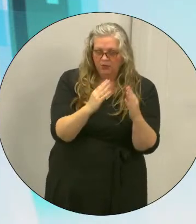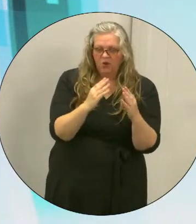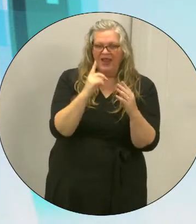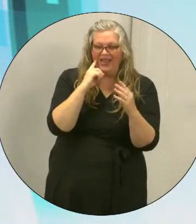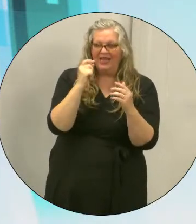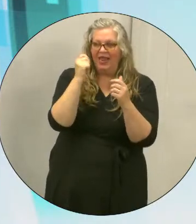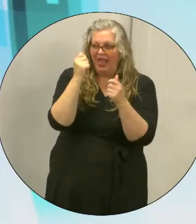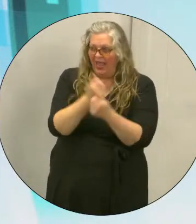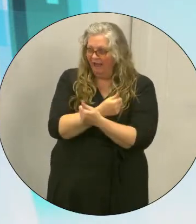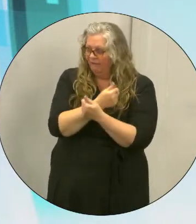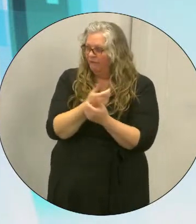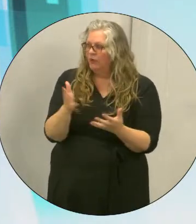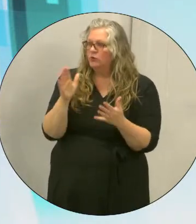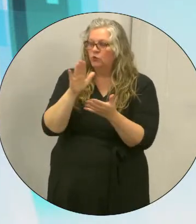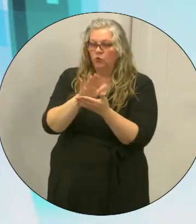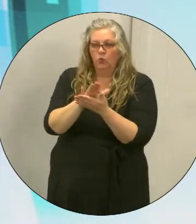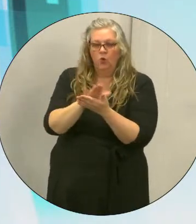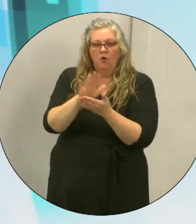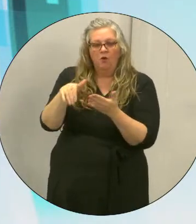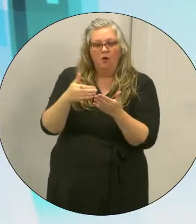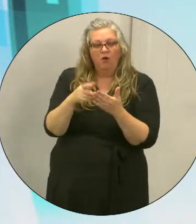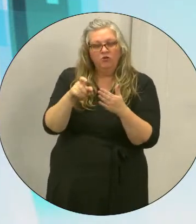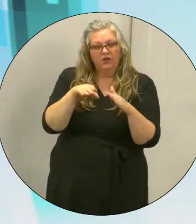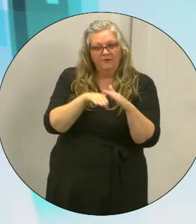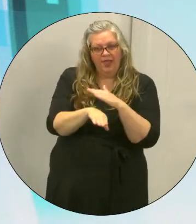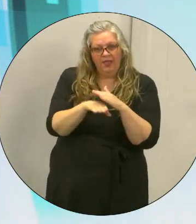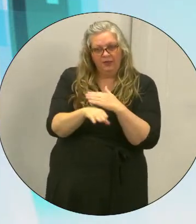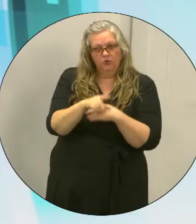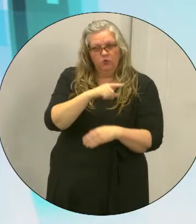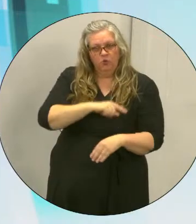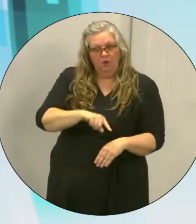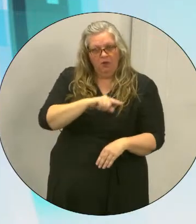school. Every student deserves access to a quality